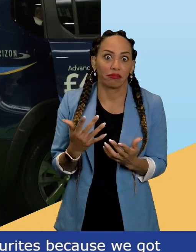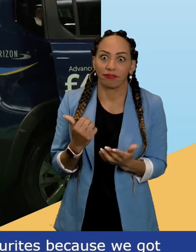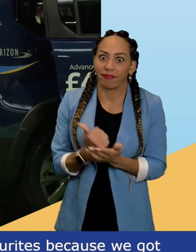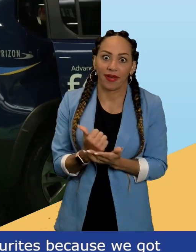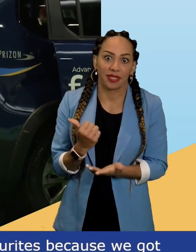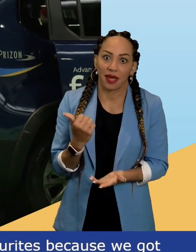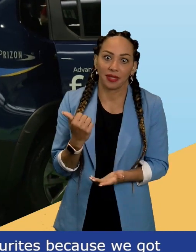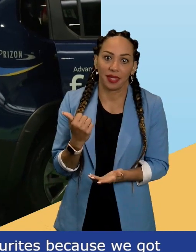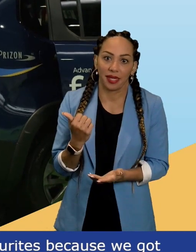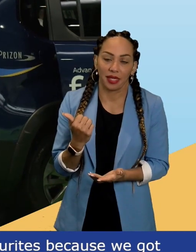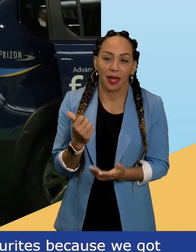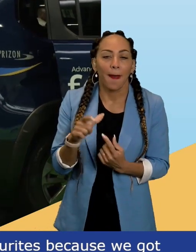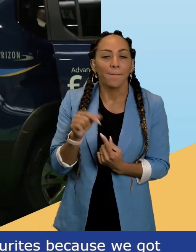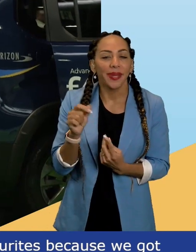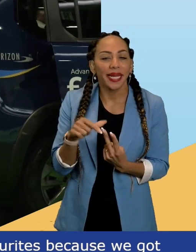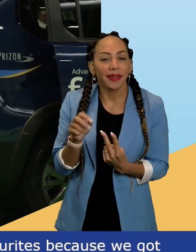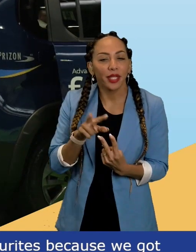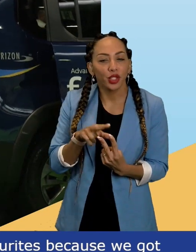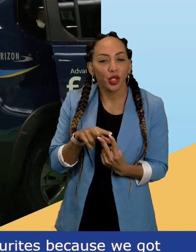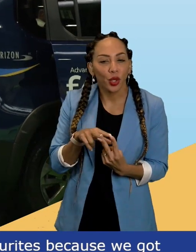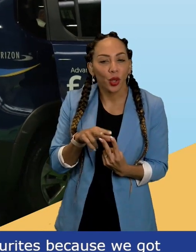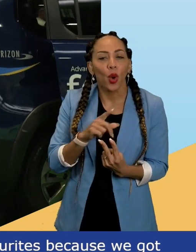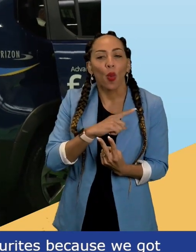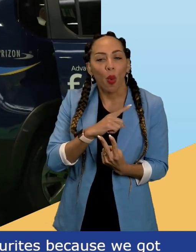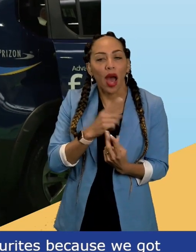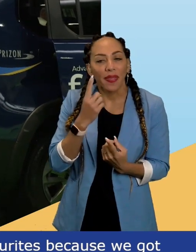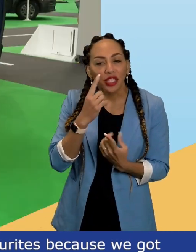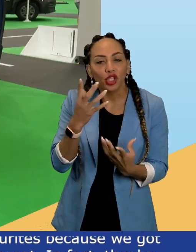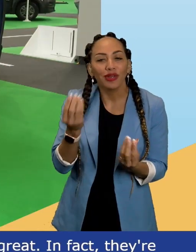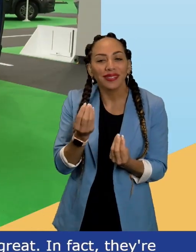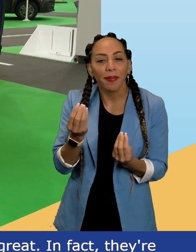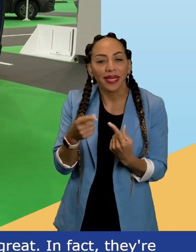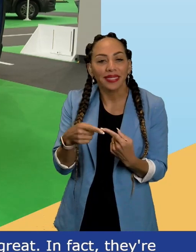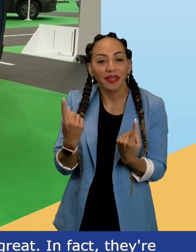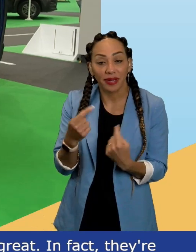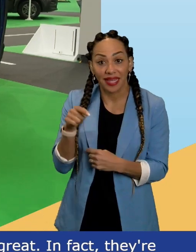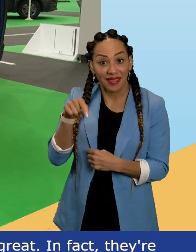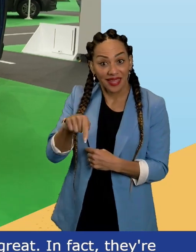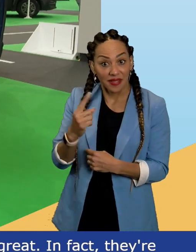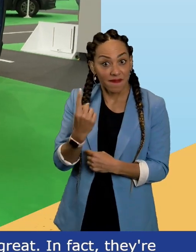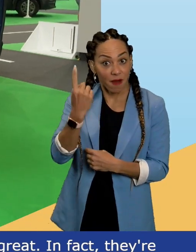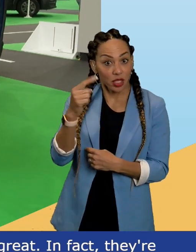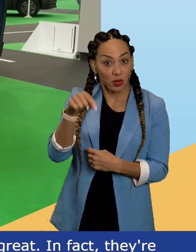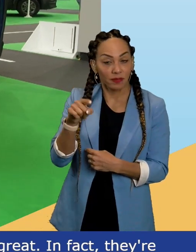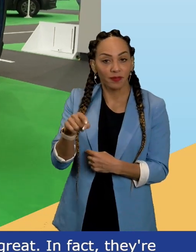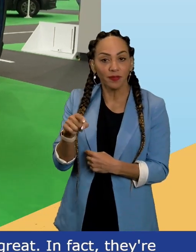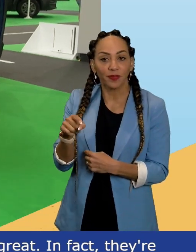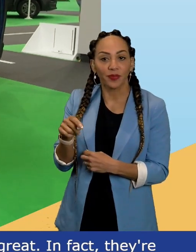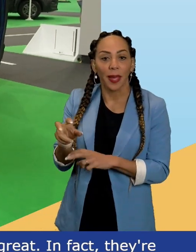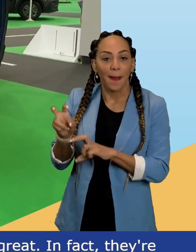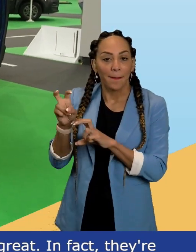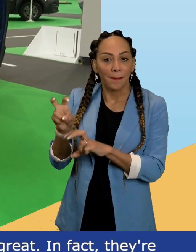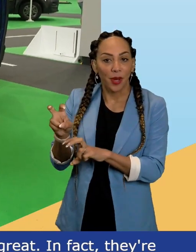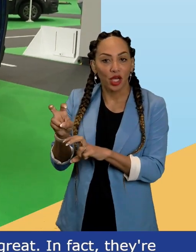we've chosen these two simply because they show something slightly different. Okay. So this first one that we've come to look at is the Peugeot e-Rifter